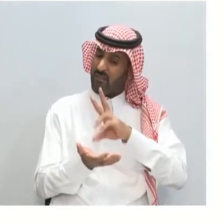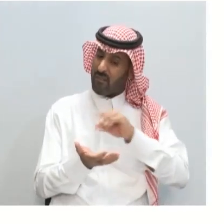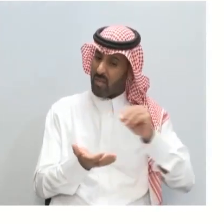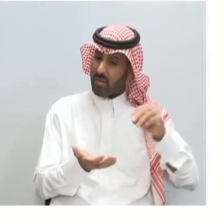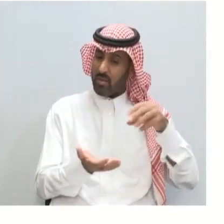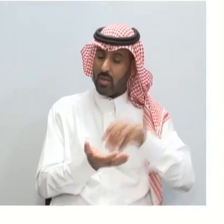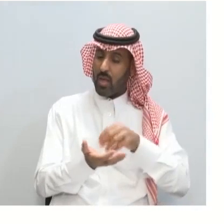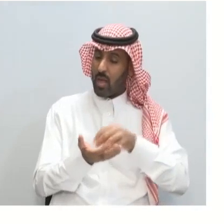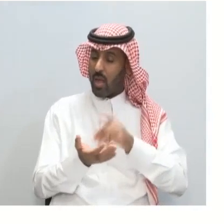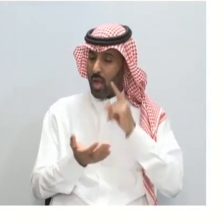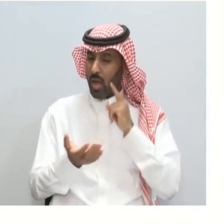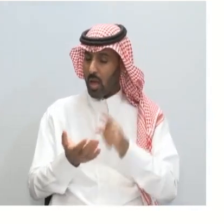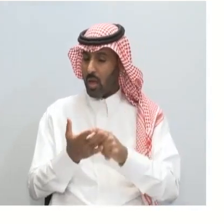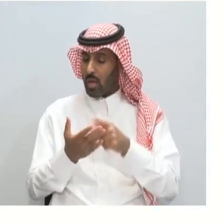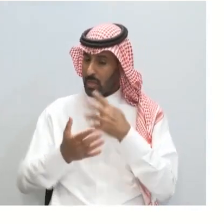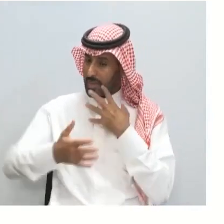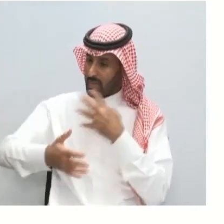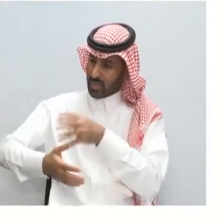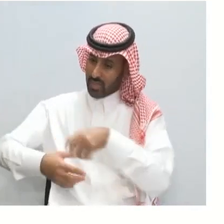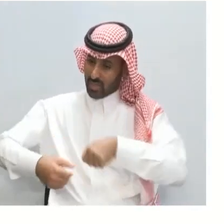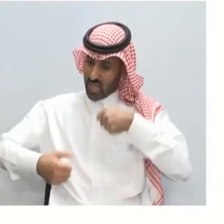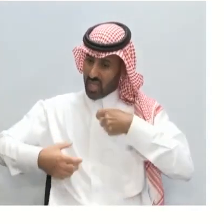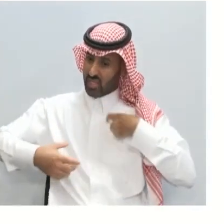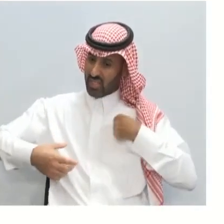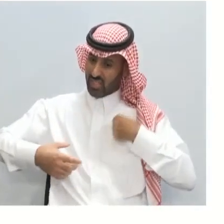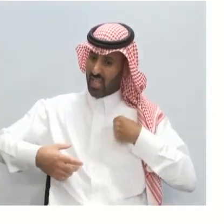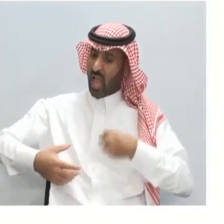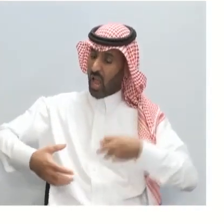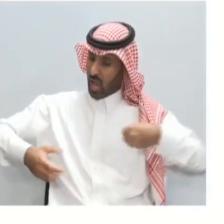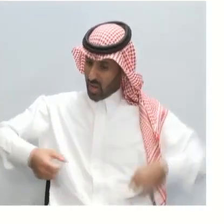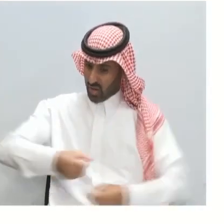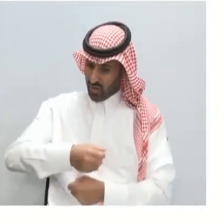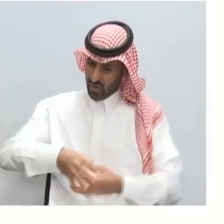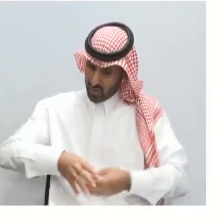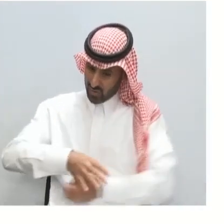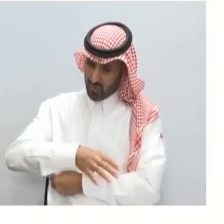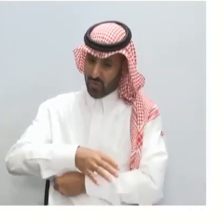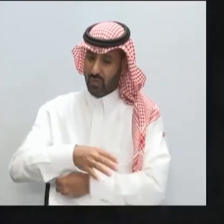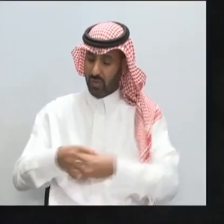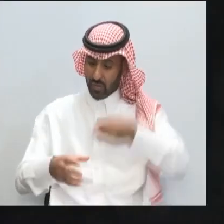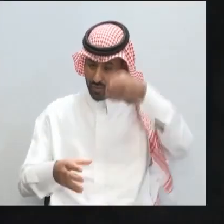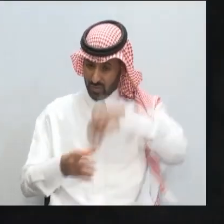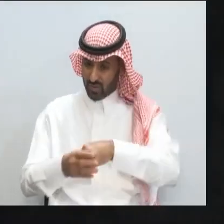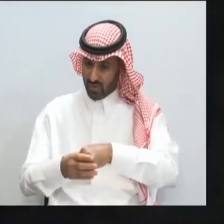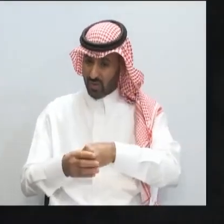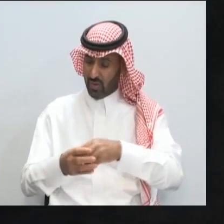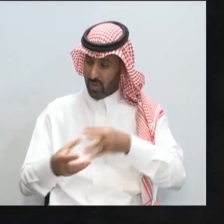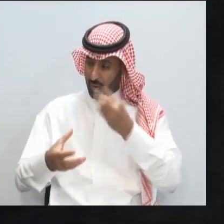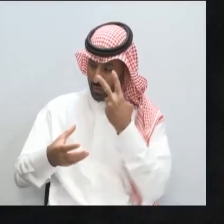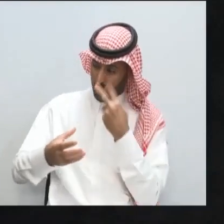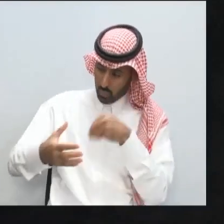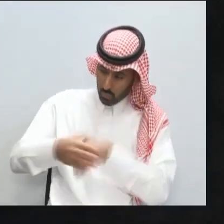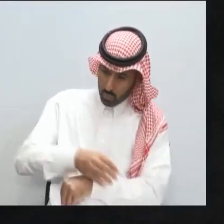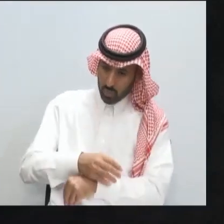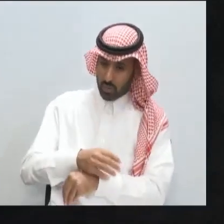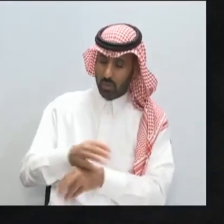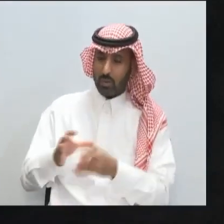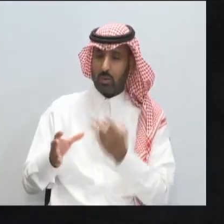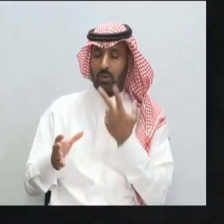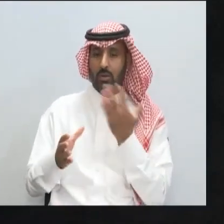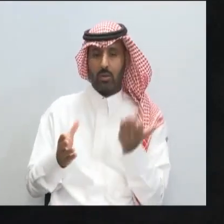with stuffing a shirt into his bag. Stuffing a shirt. It means to put something